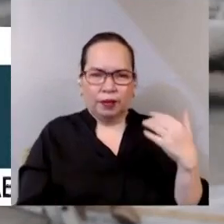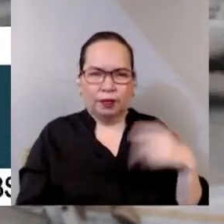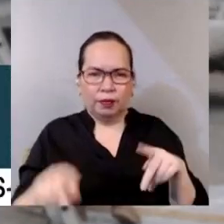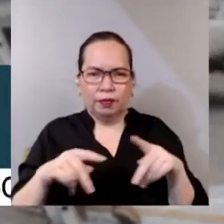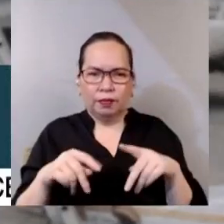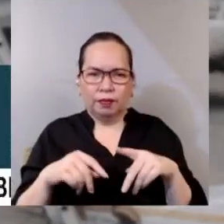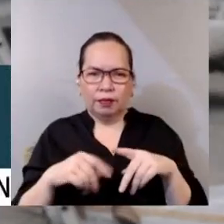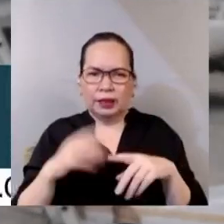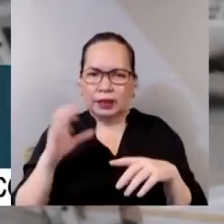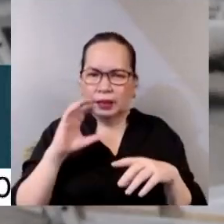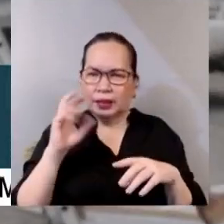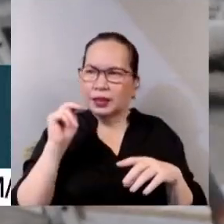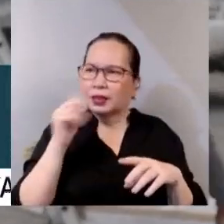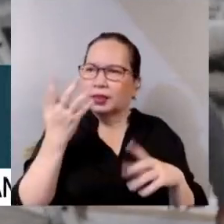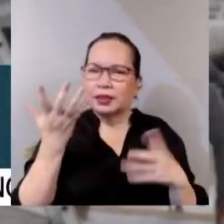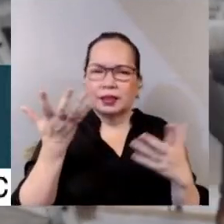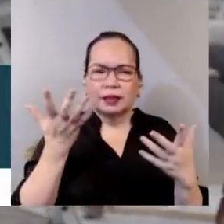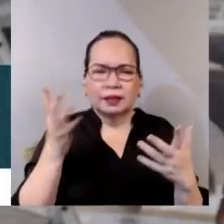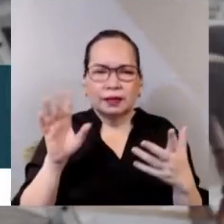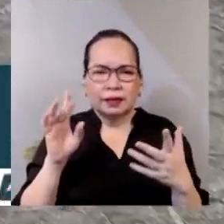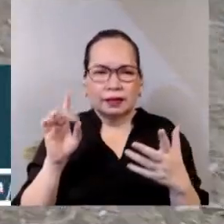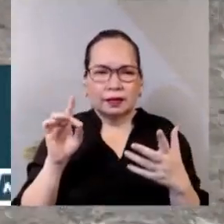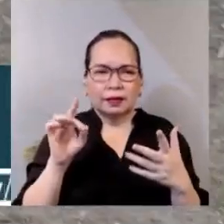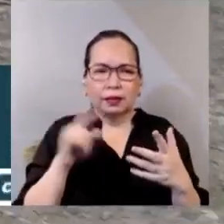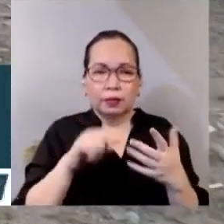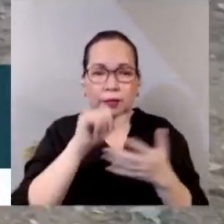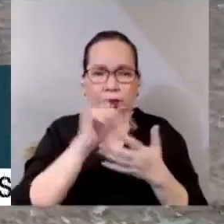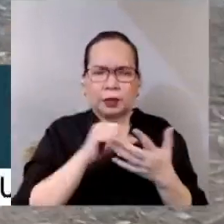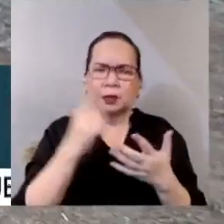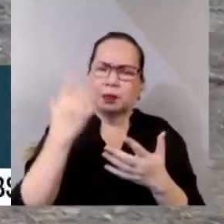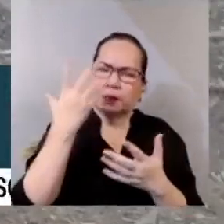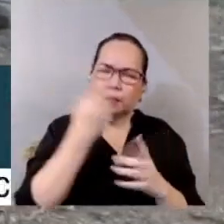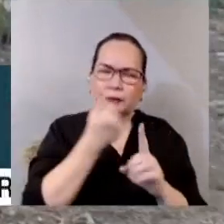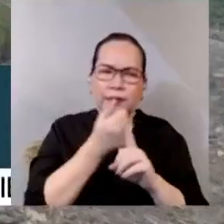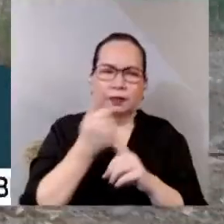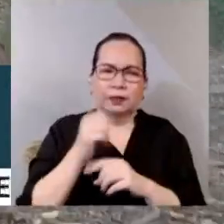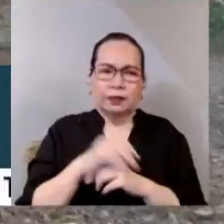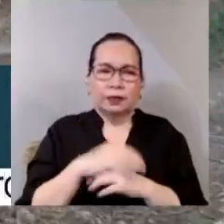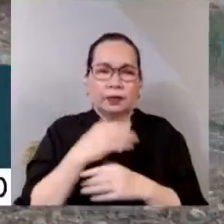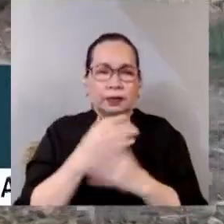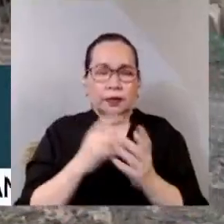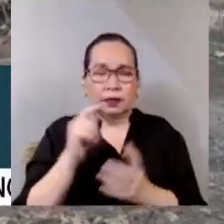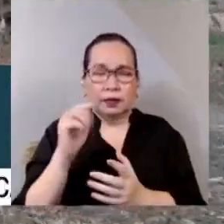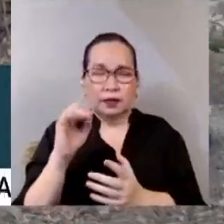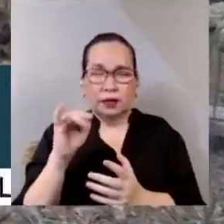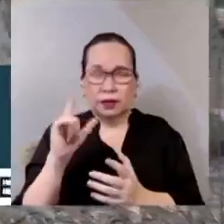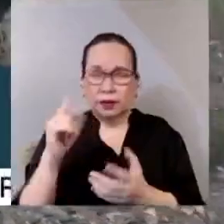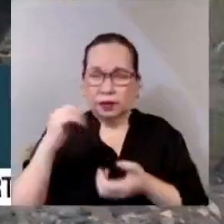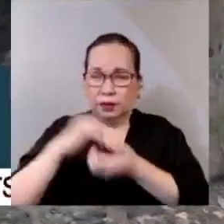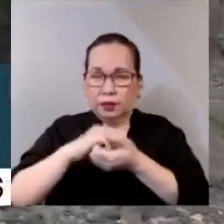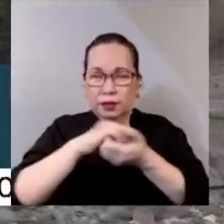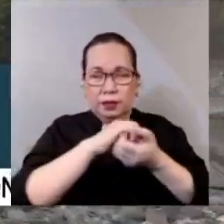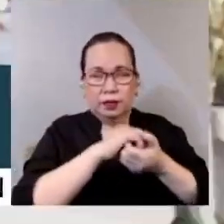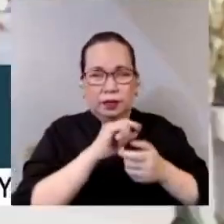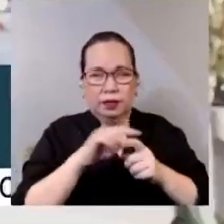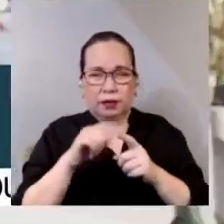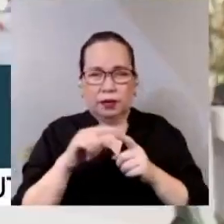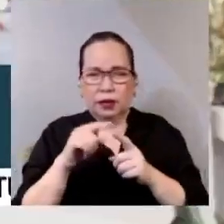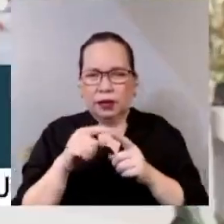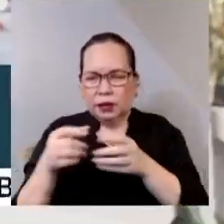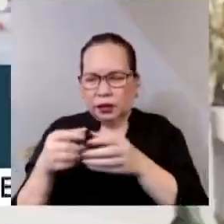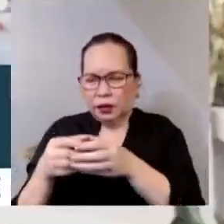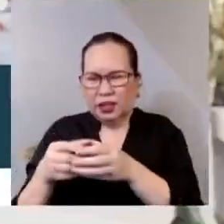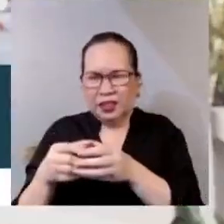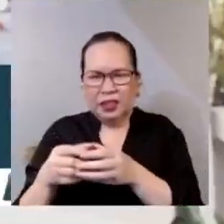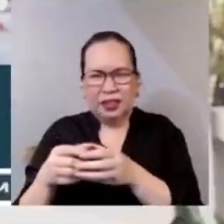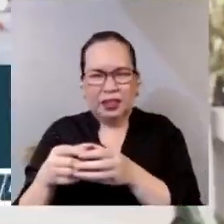find it. The art itself is beautiful. Some of the trolls were built in collaboration with local Native American tribes. My artist's